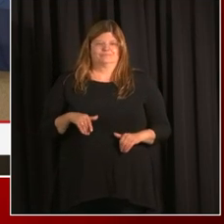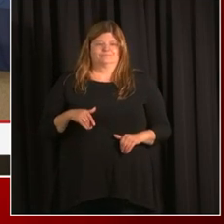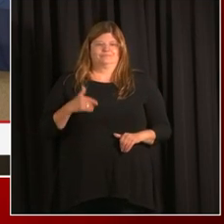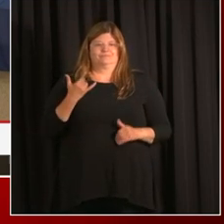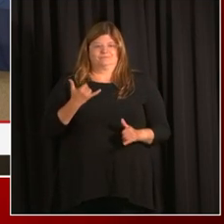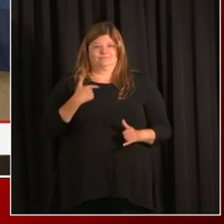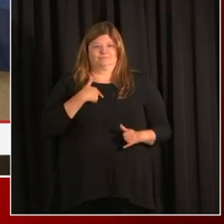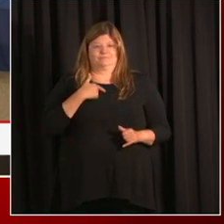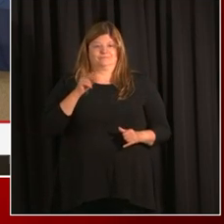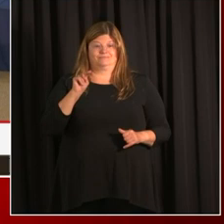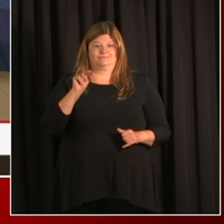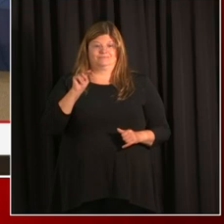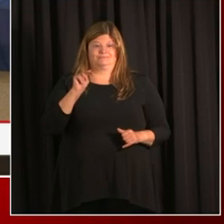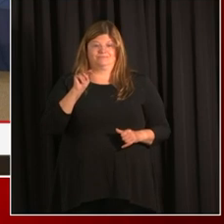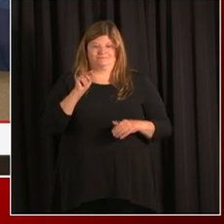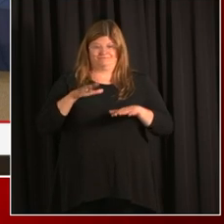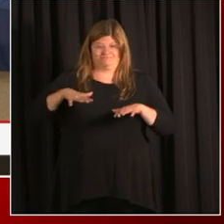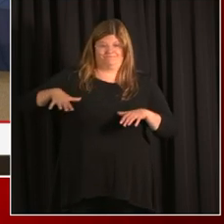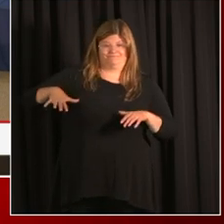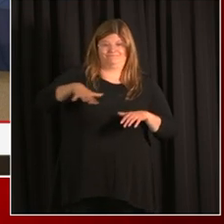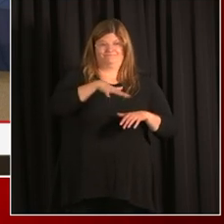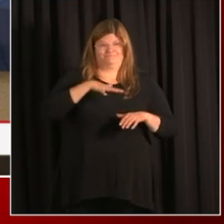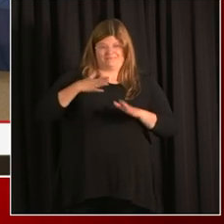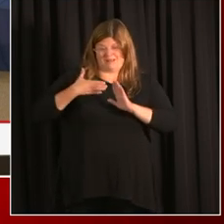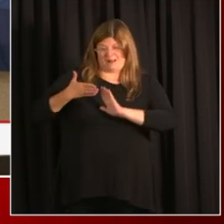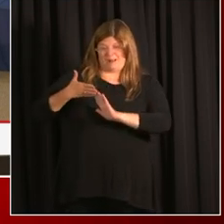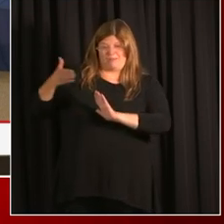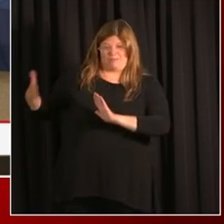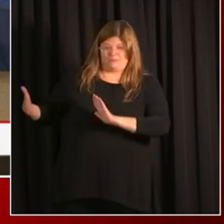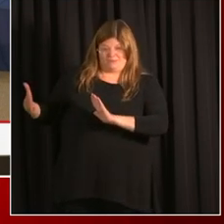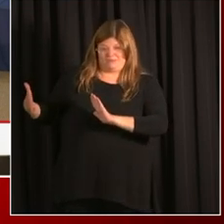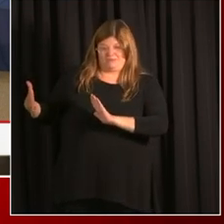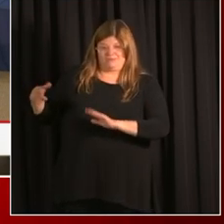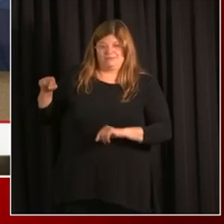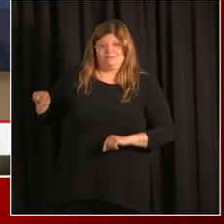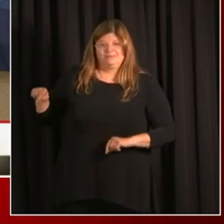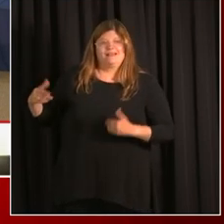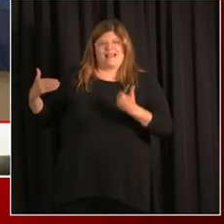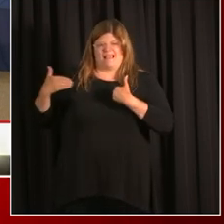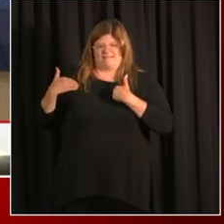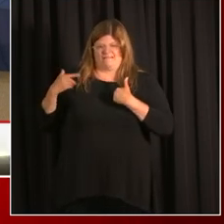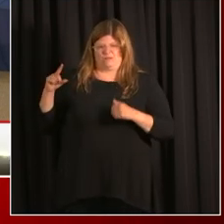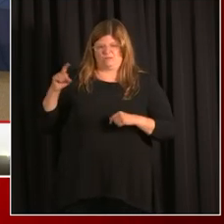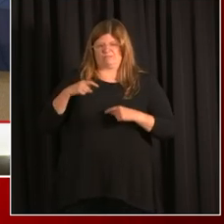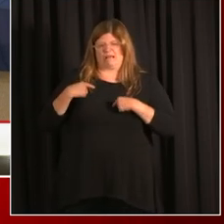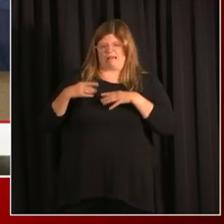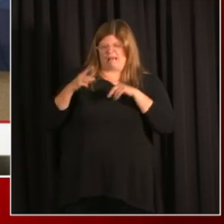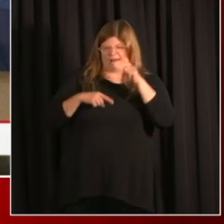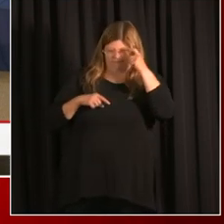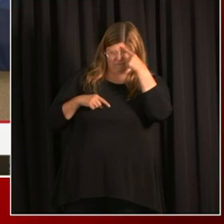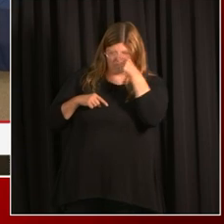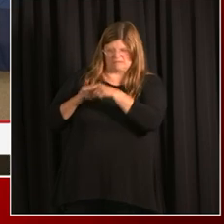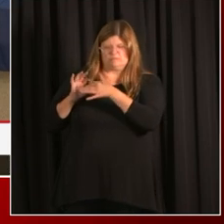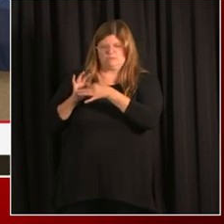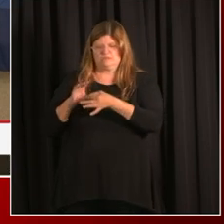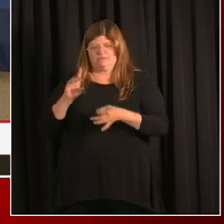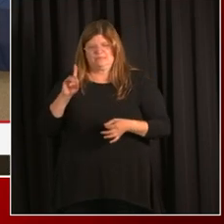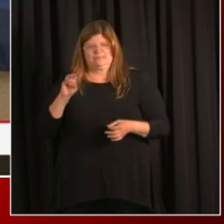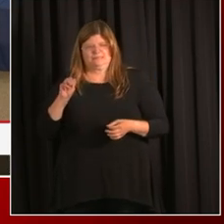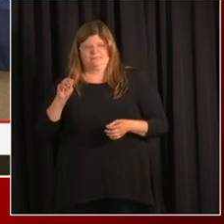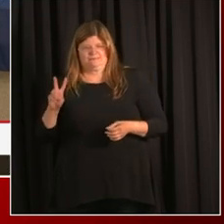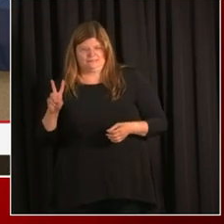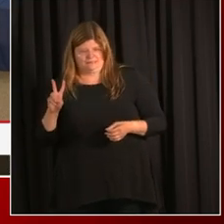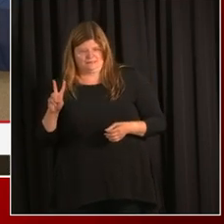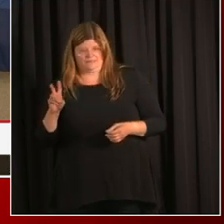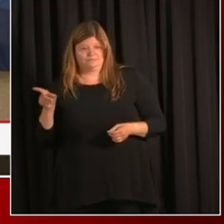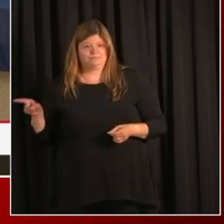neighbors who have purchased vehicles. This is a DMV question. They purchased vehicles